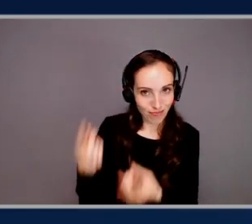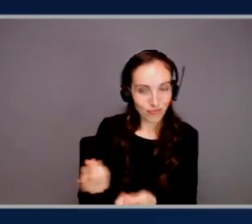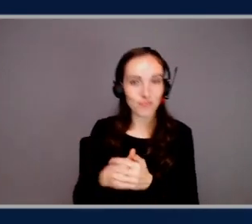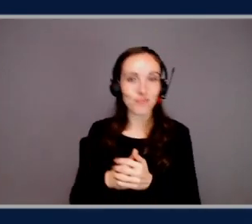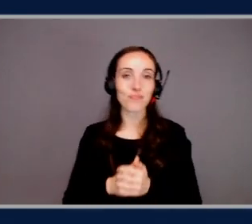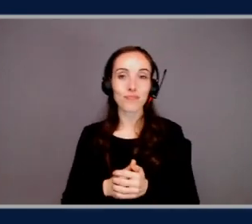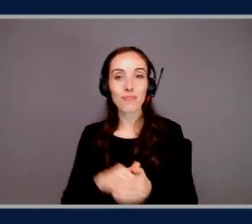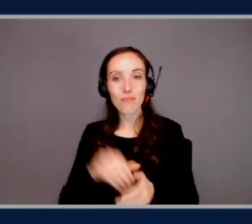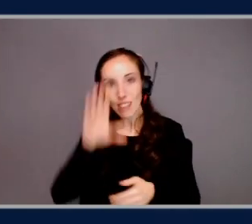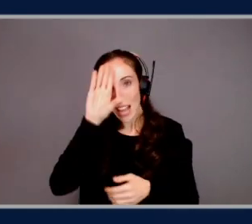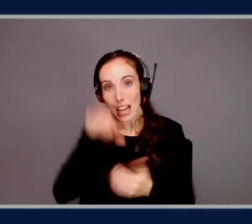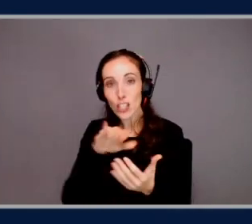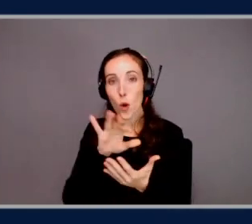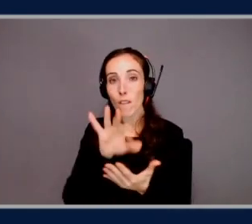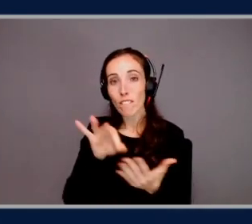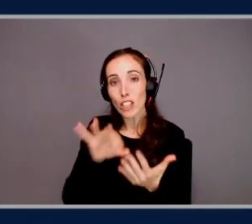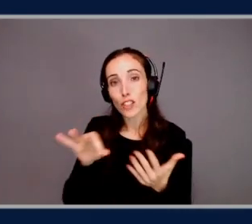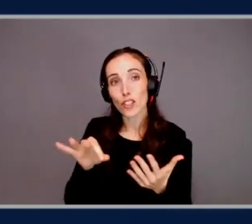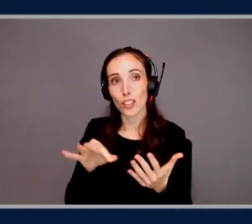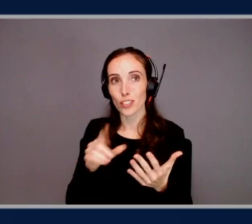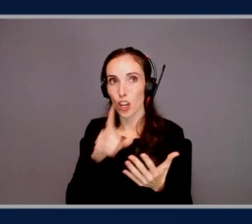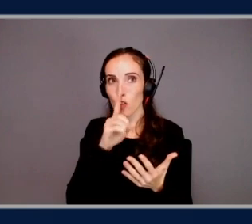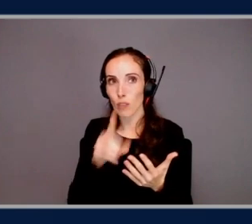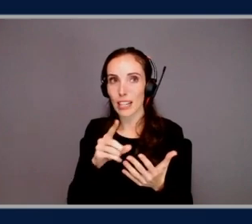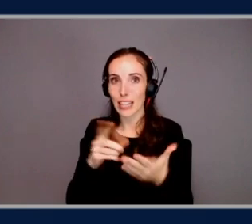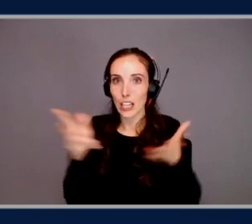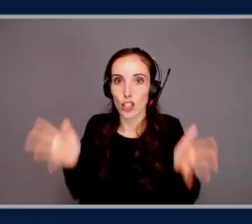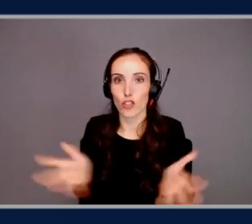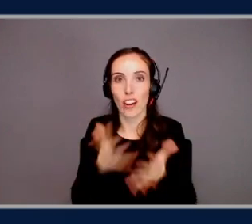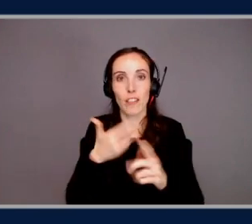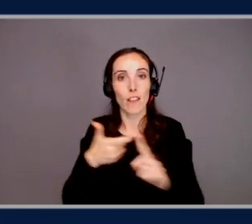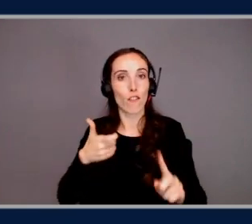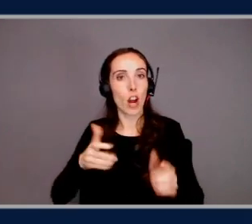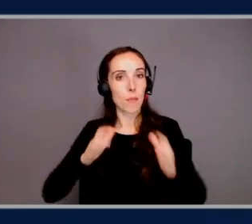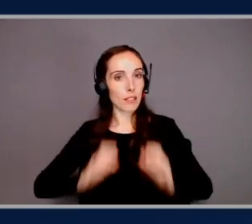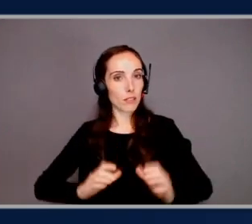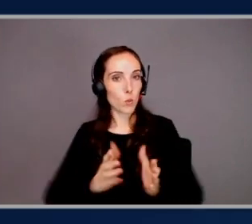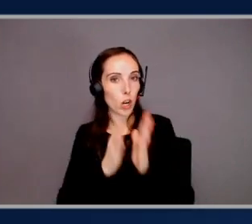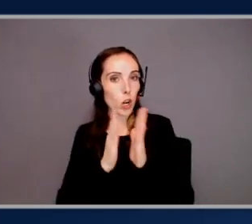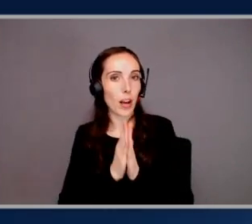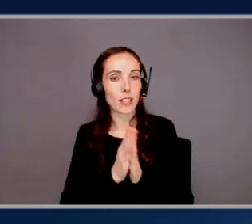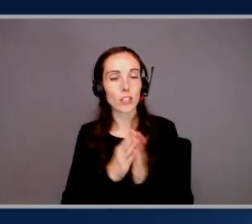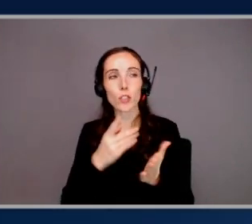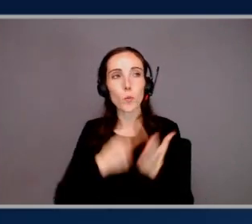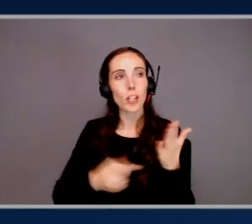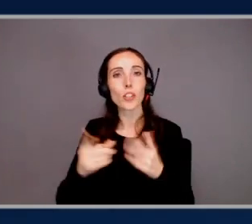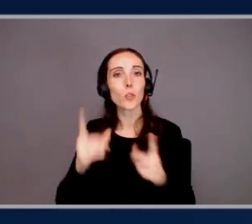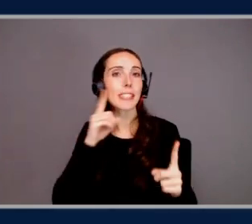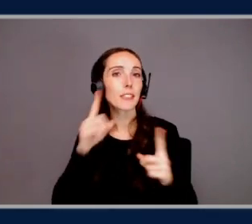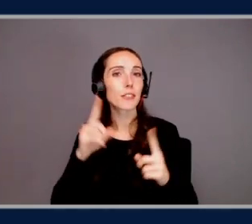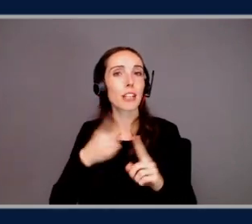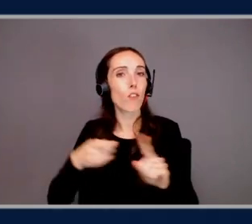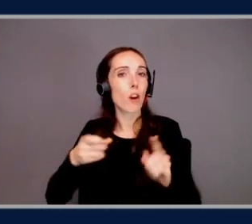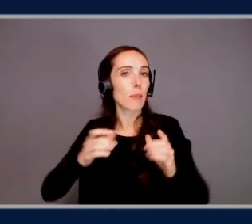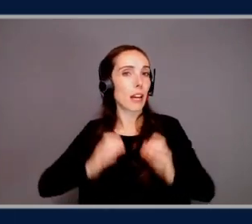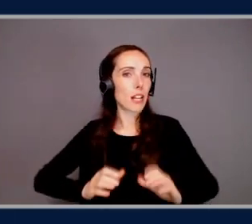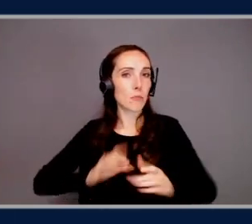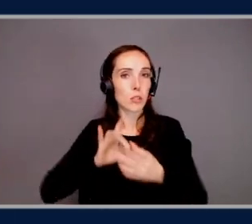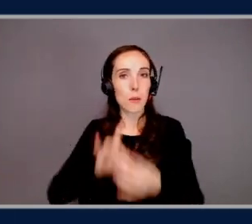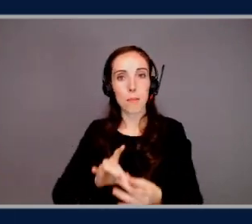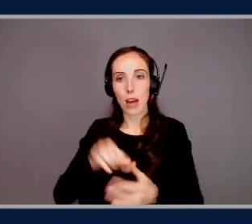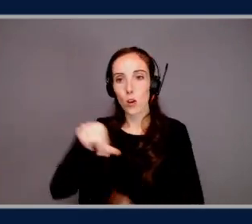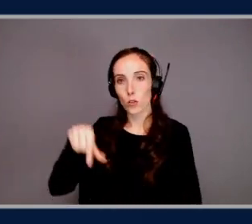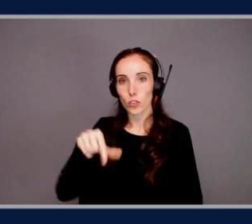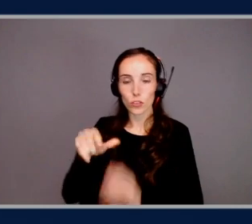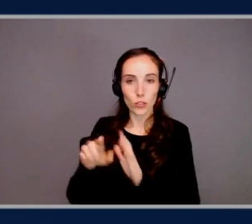by customer requests. What are you hearing from customers on Q Developer in general, and then also these specific agents